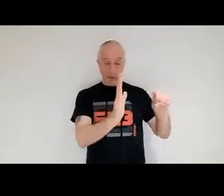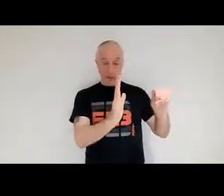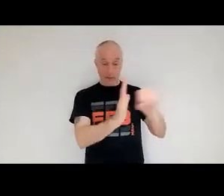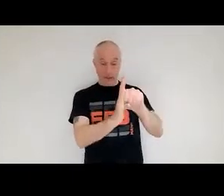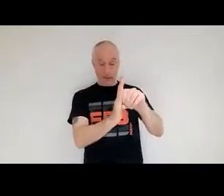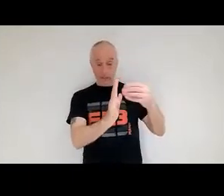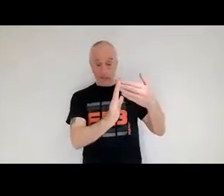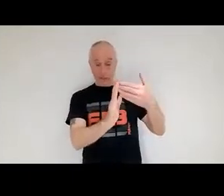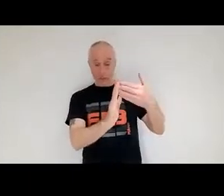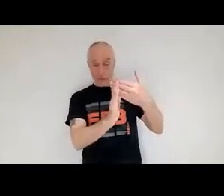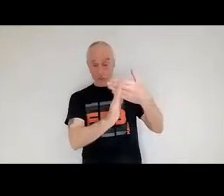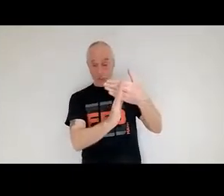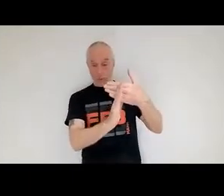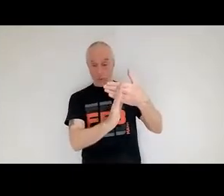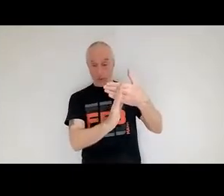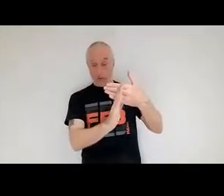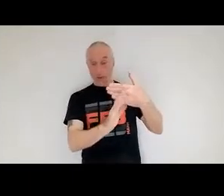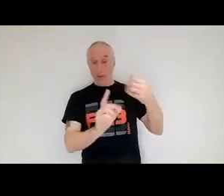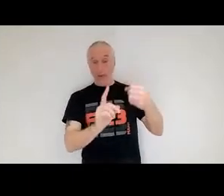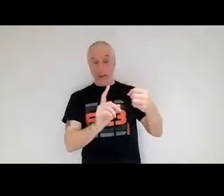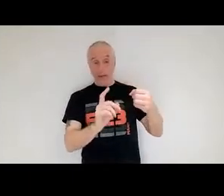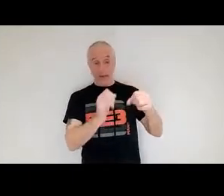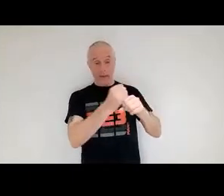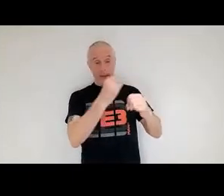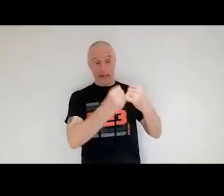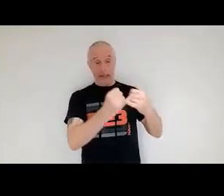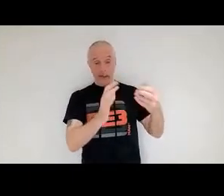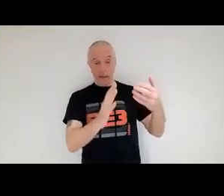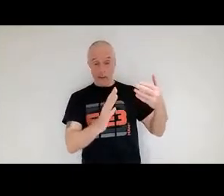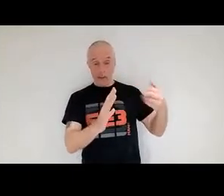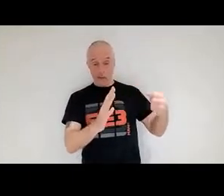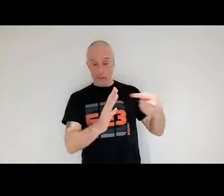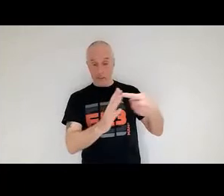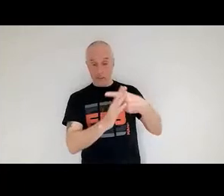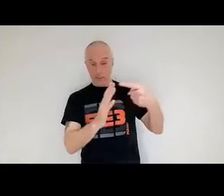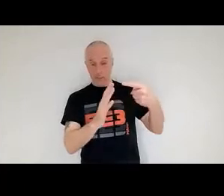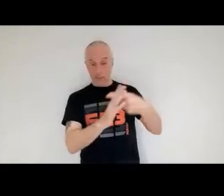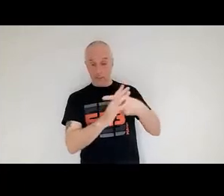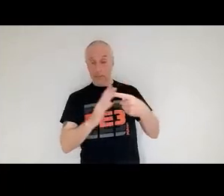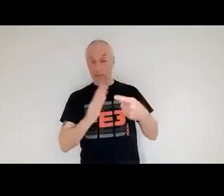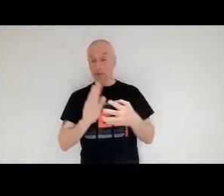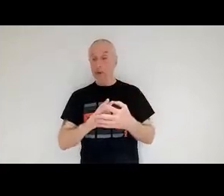did 60 experiments in total, varying the wind condition, varying the